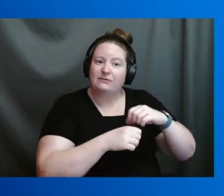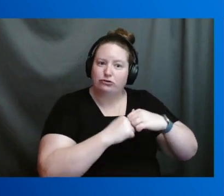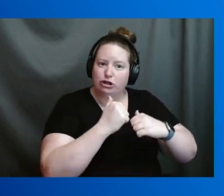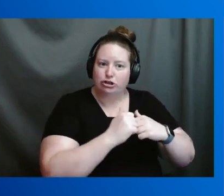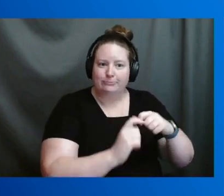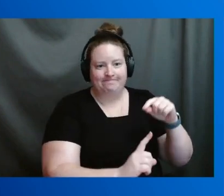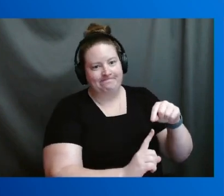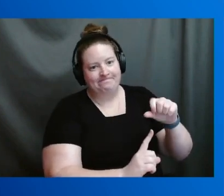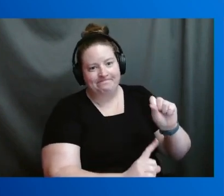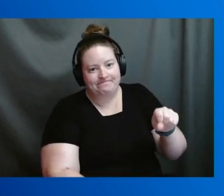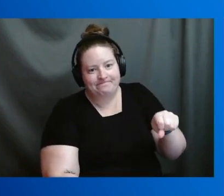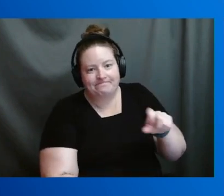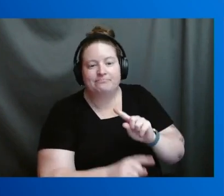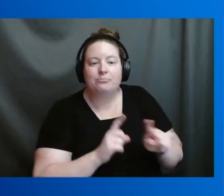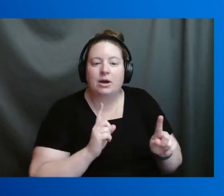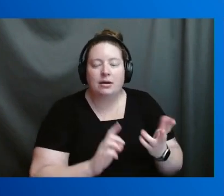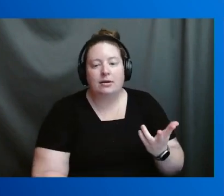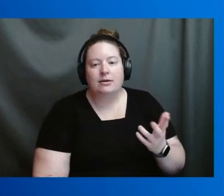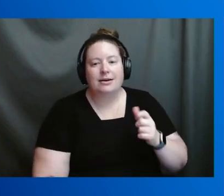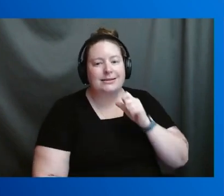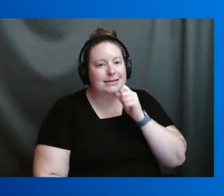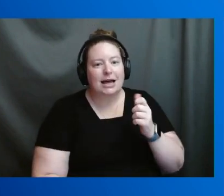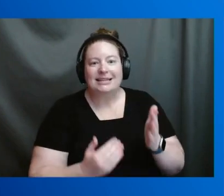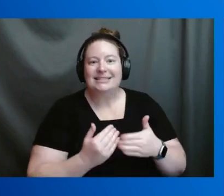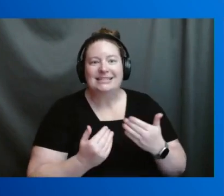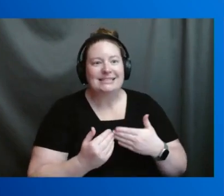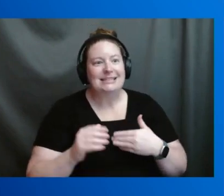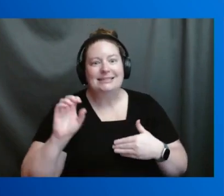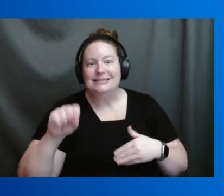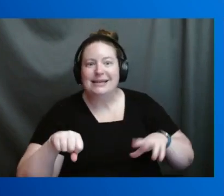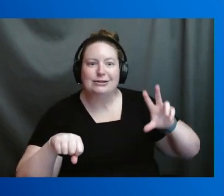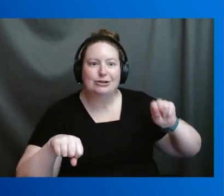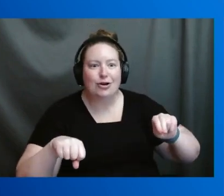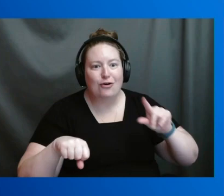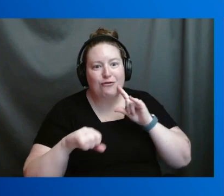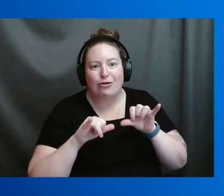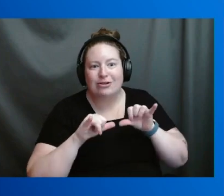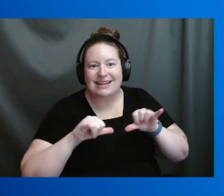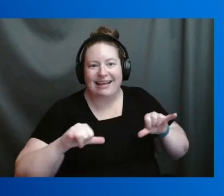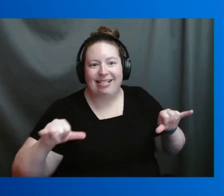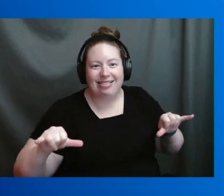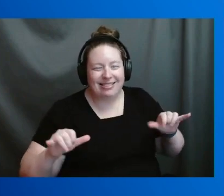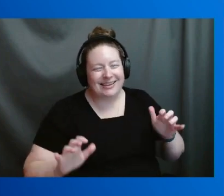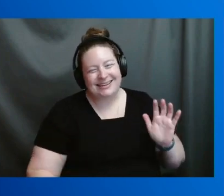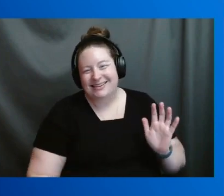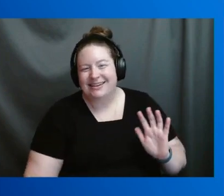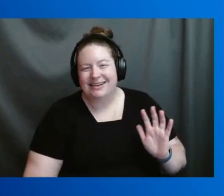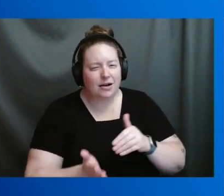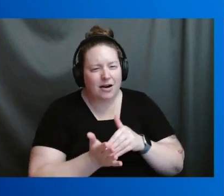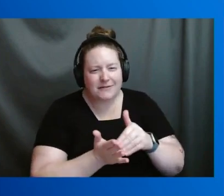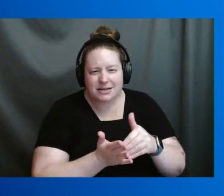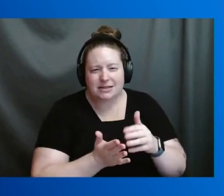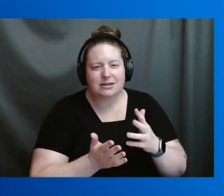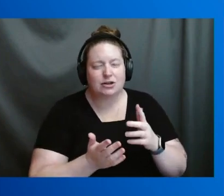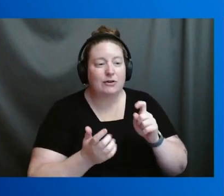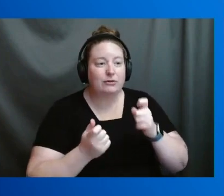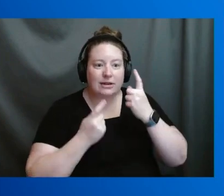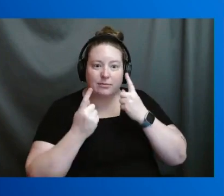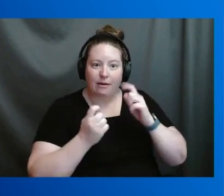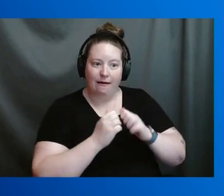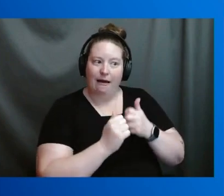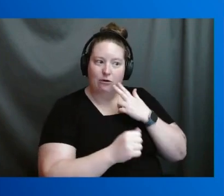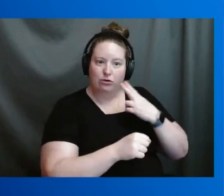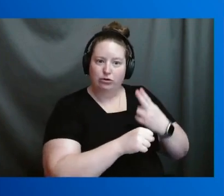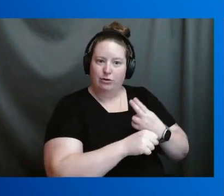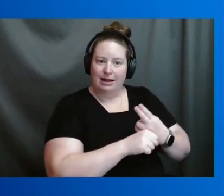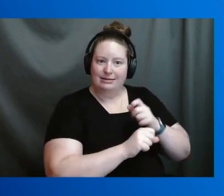not, it's not as binary for me as you get to scale, think about it. Oftentimes it's a factor of how utilized can you run the infrastructure that